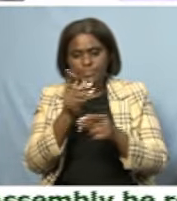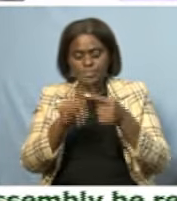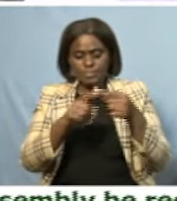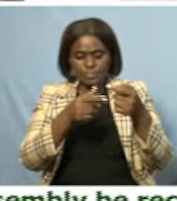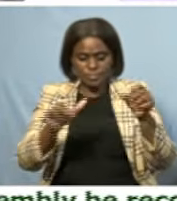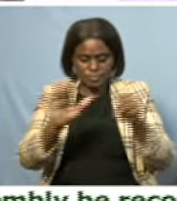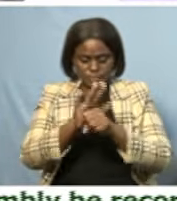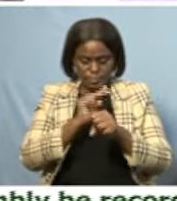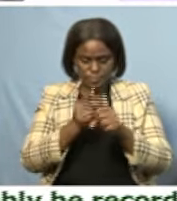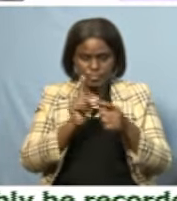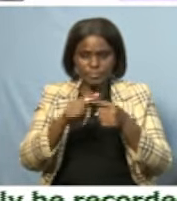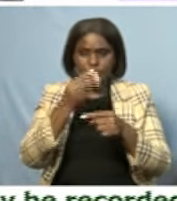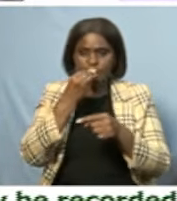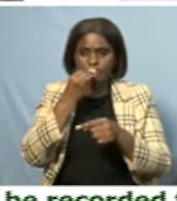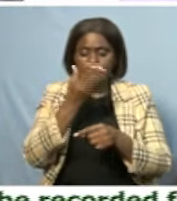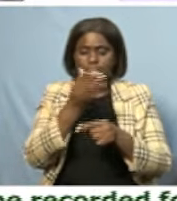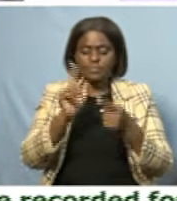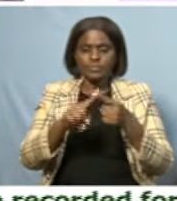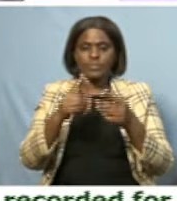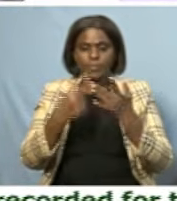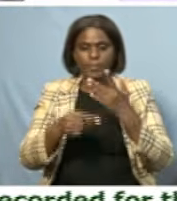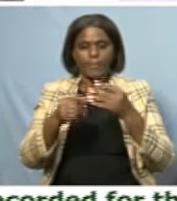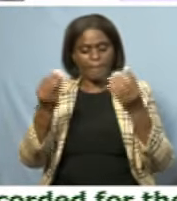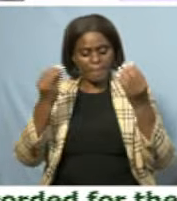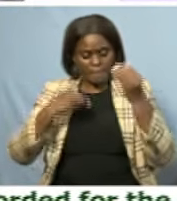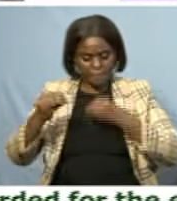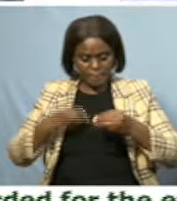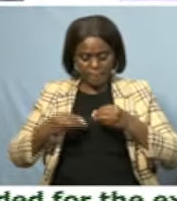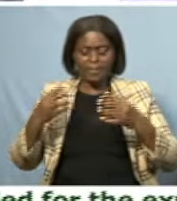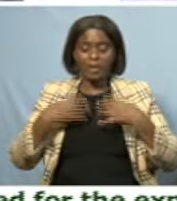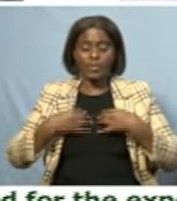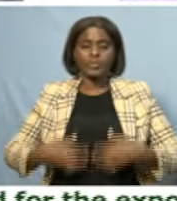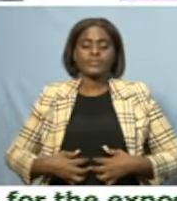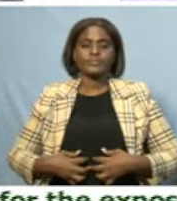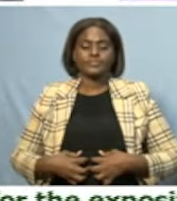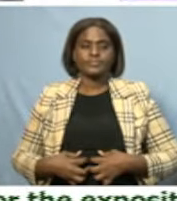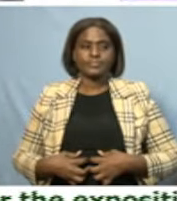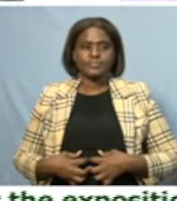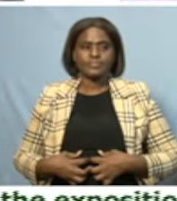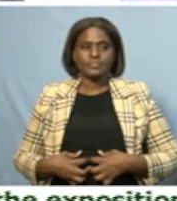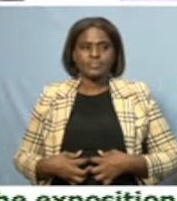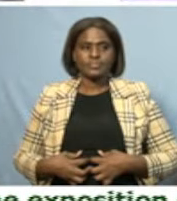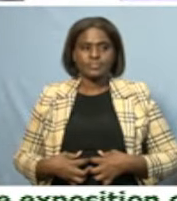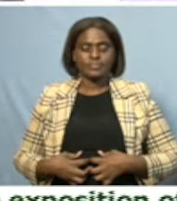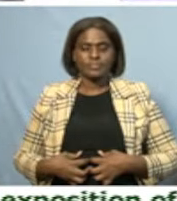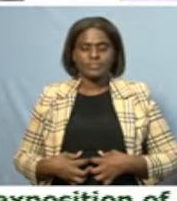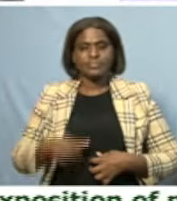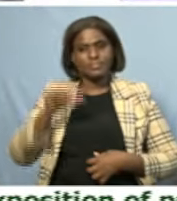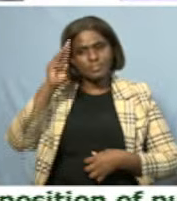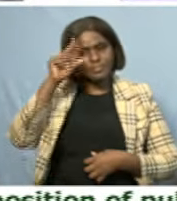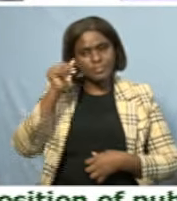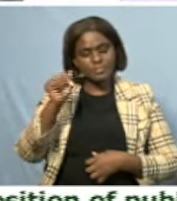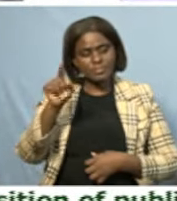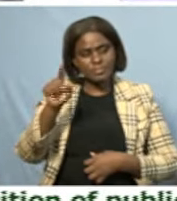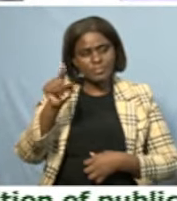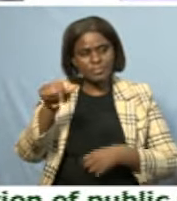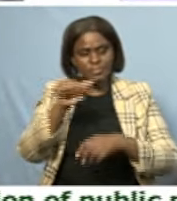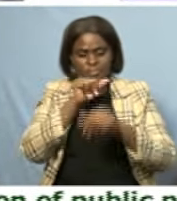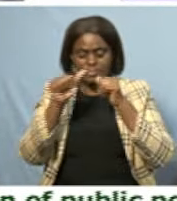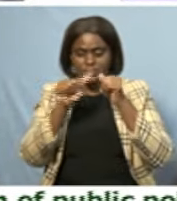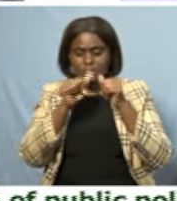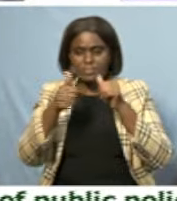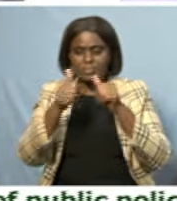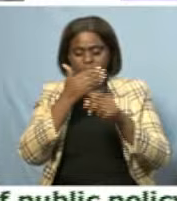fill us, but food to nourish our bodies. That's right. The Ministry of